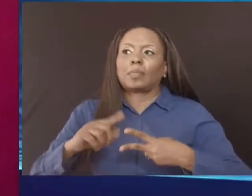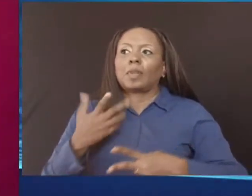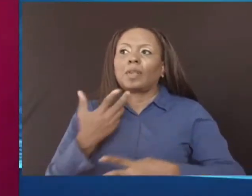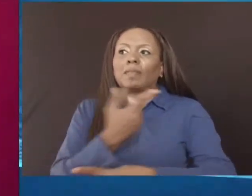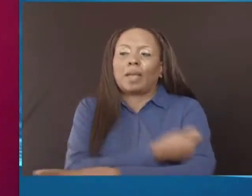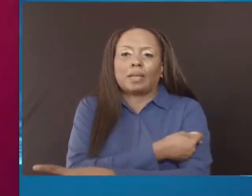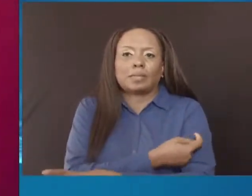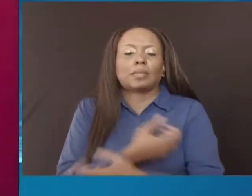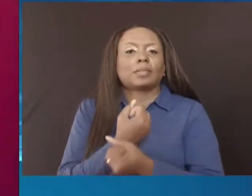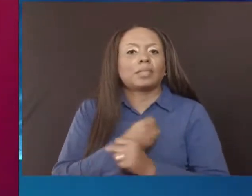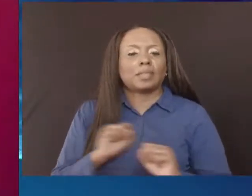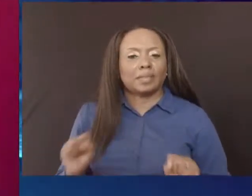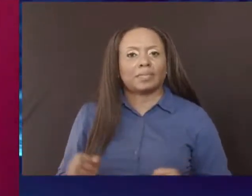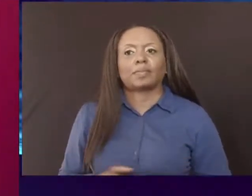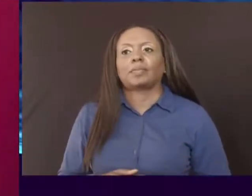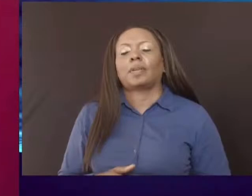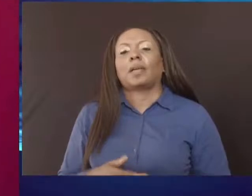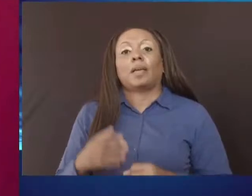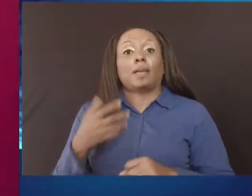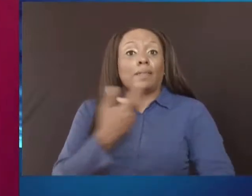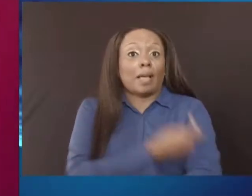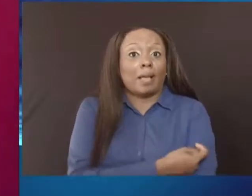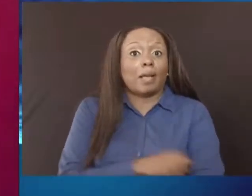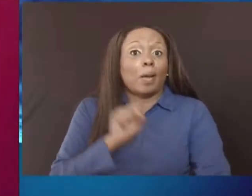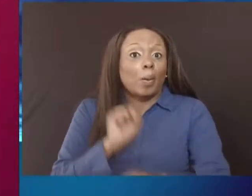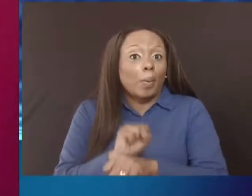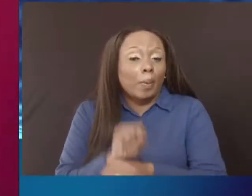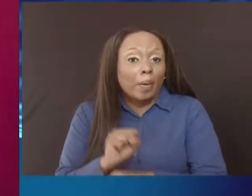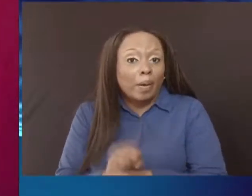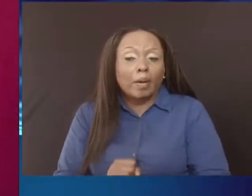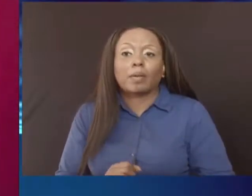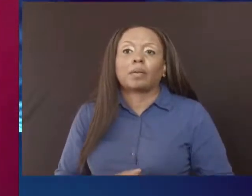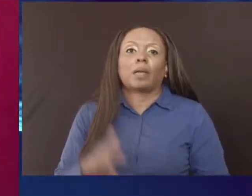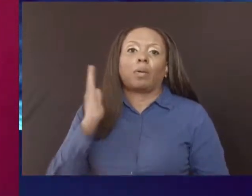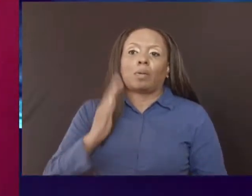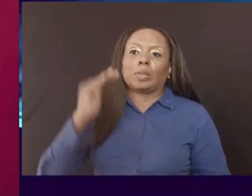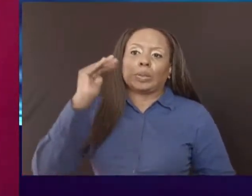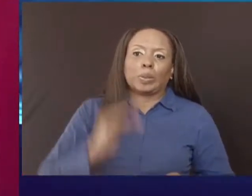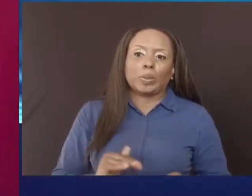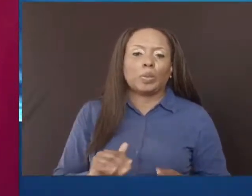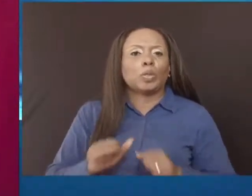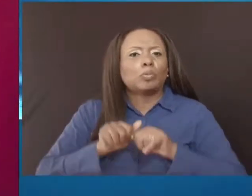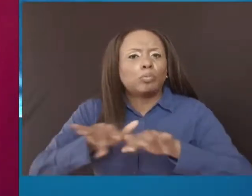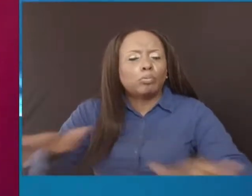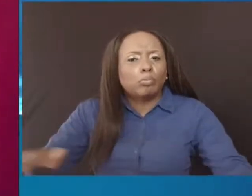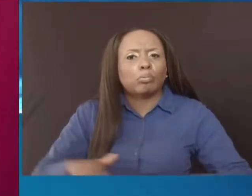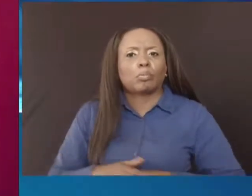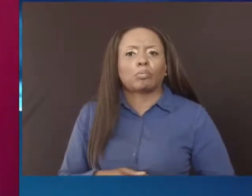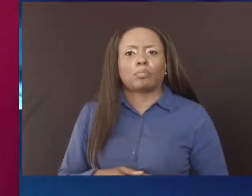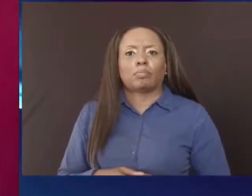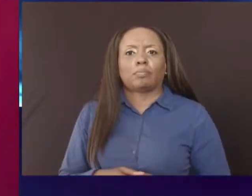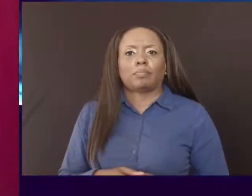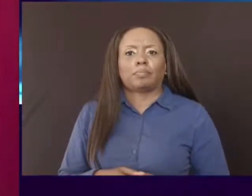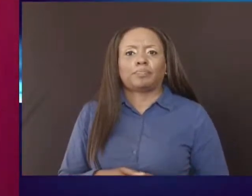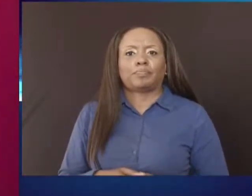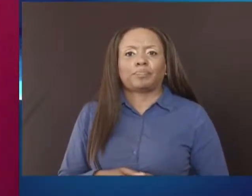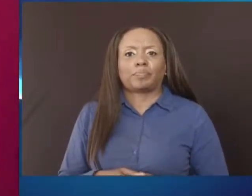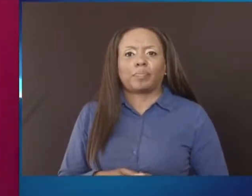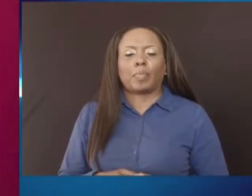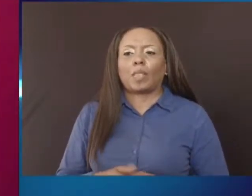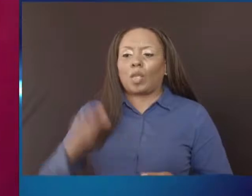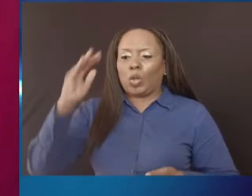Vaccines are safe and effective. Vaccines will reduce transmission, yes, but more importantly, it will reduce the severity